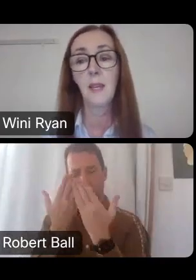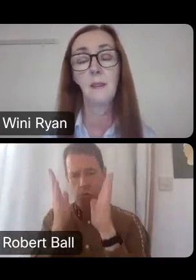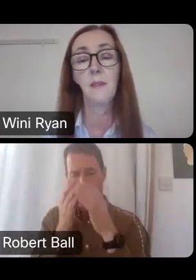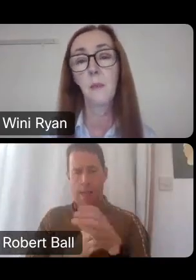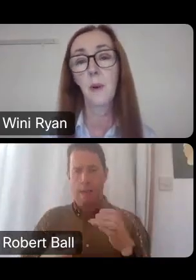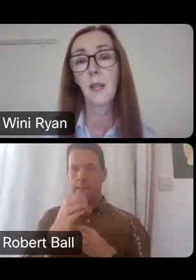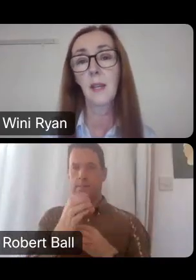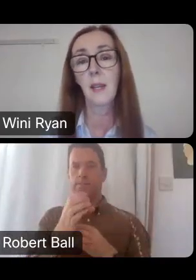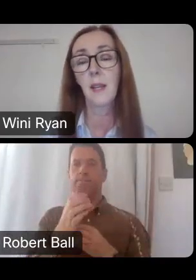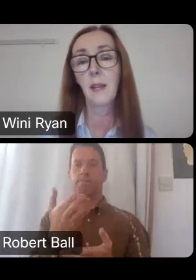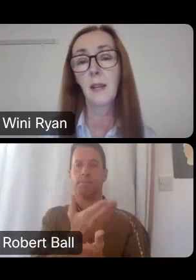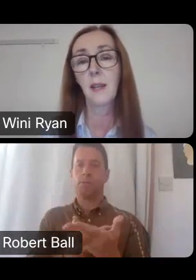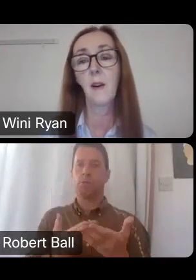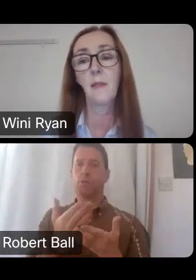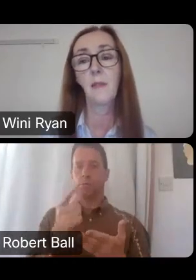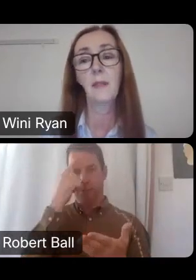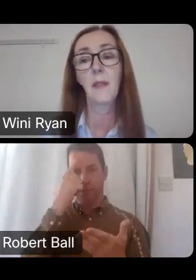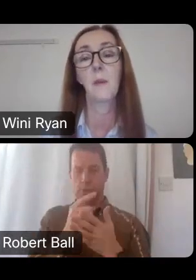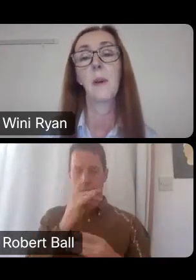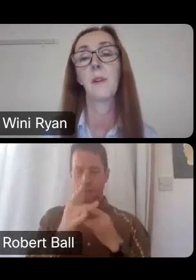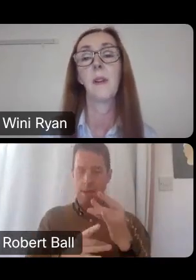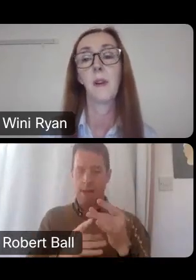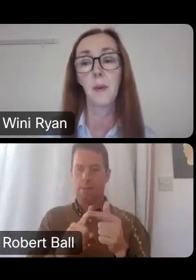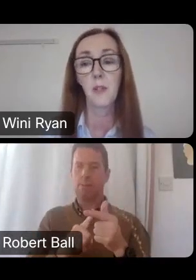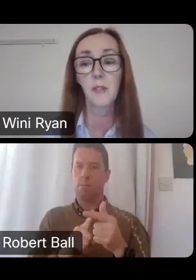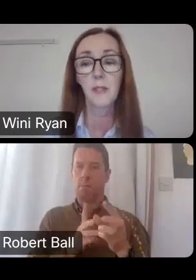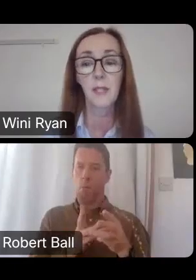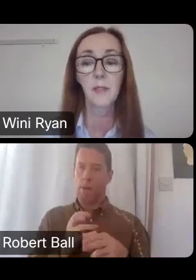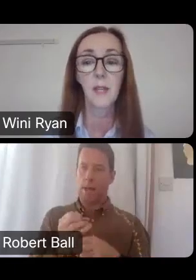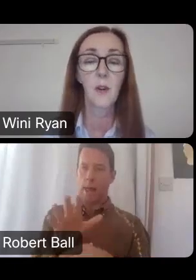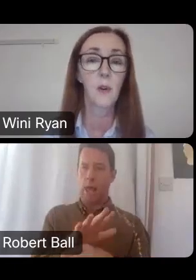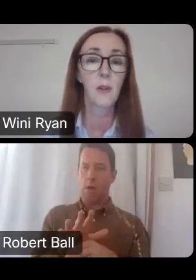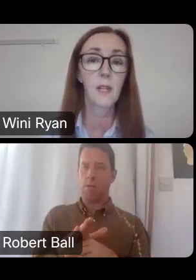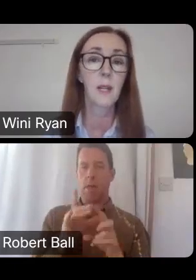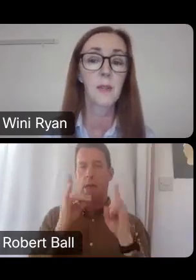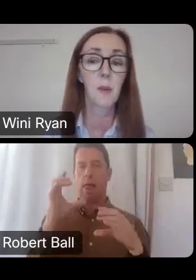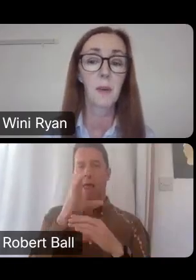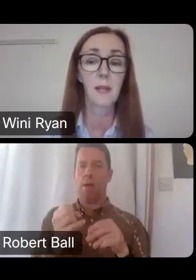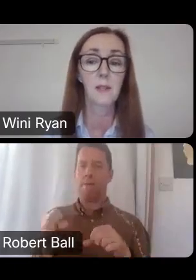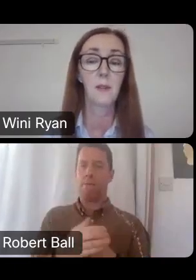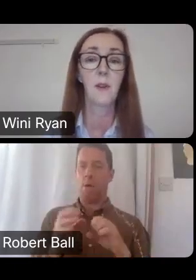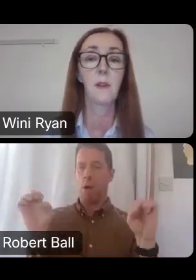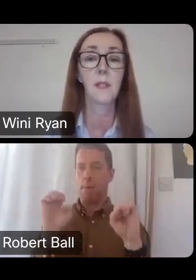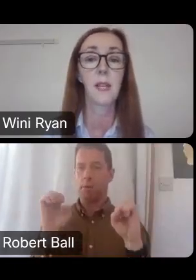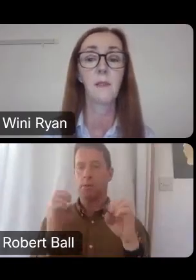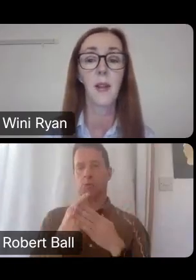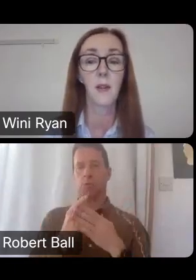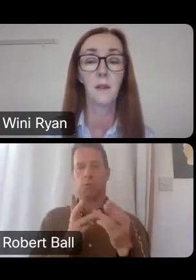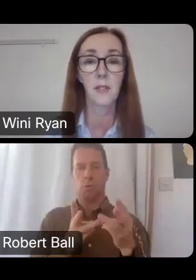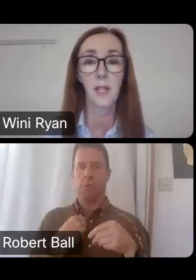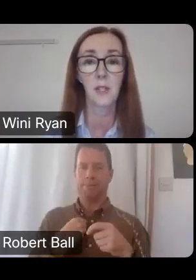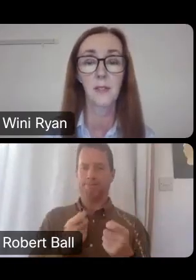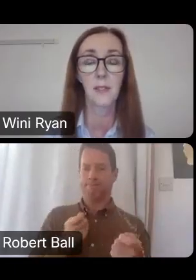making, if you're working in an area of healthcare where there are emergencies, or you're dealing with complaints or involved in end of